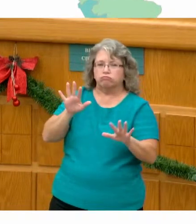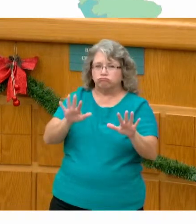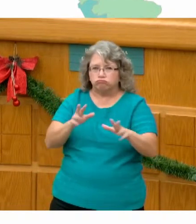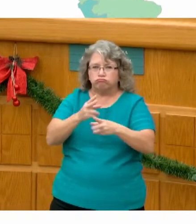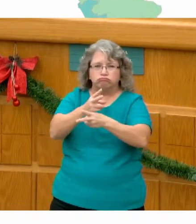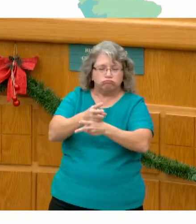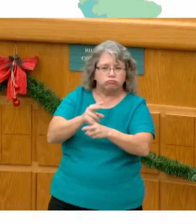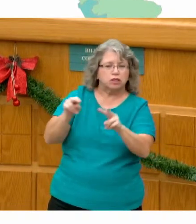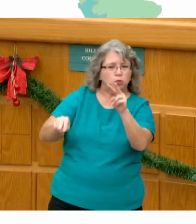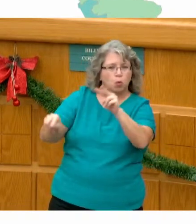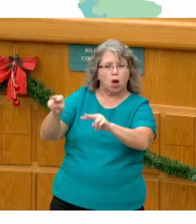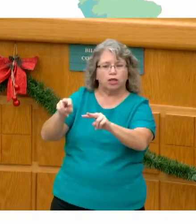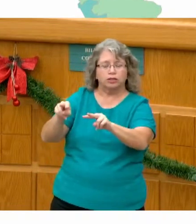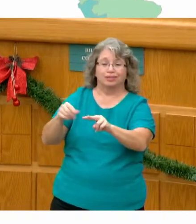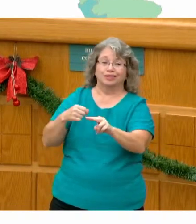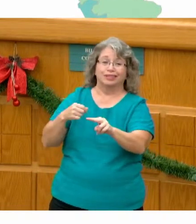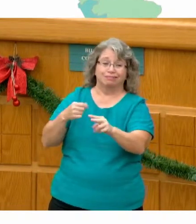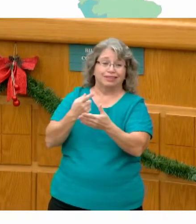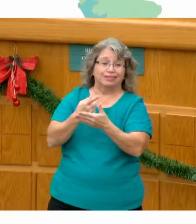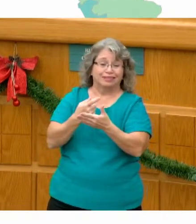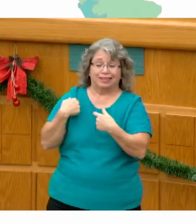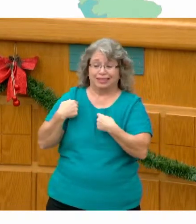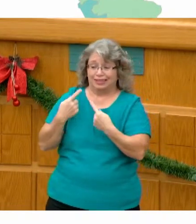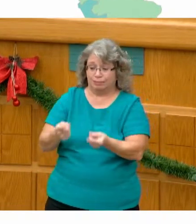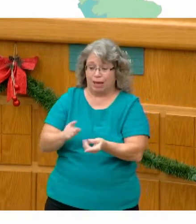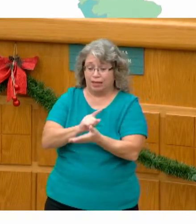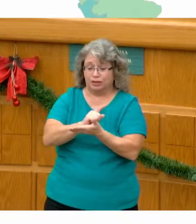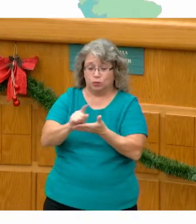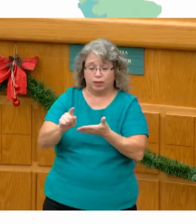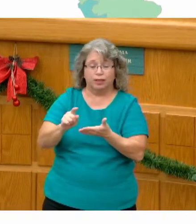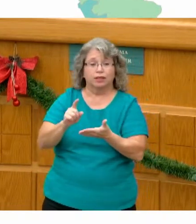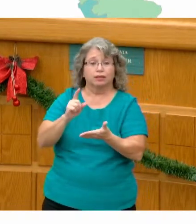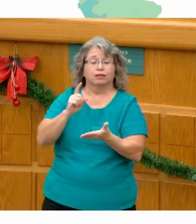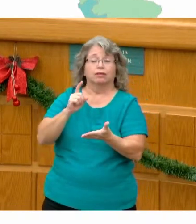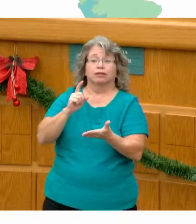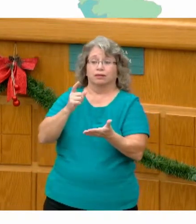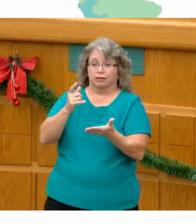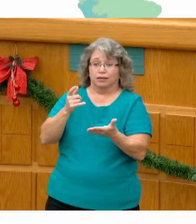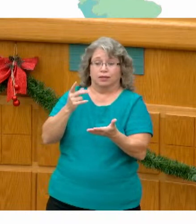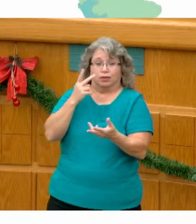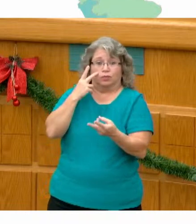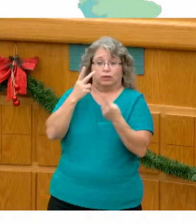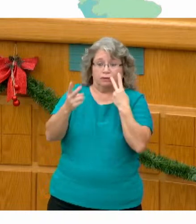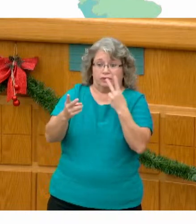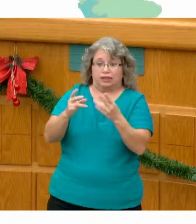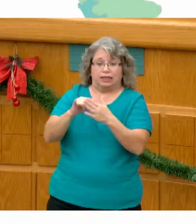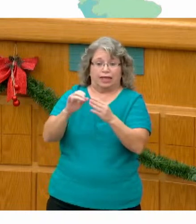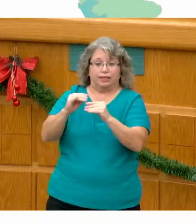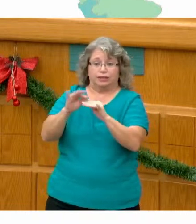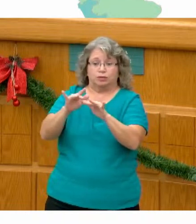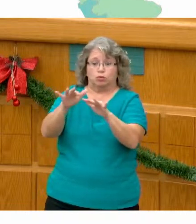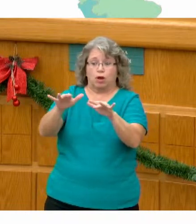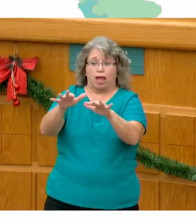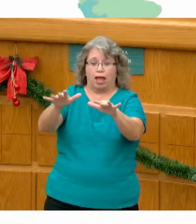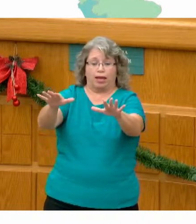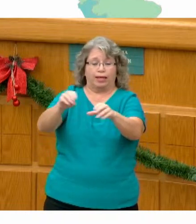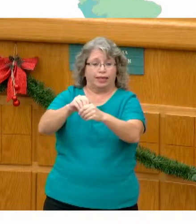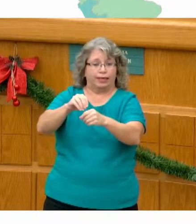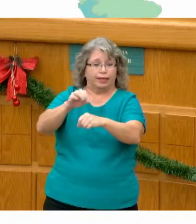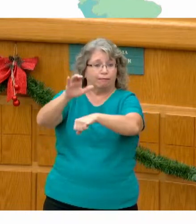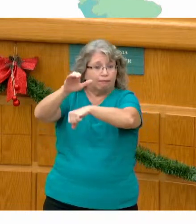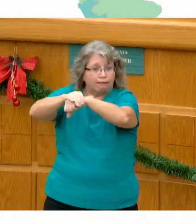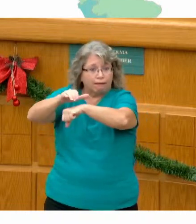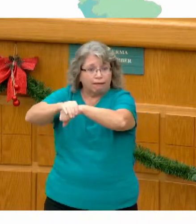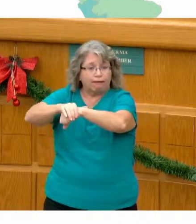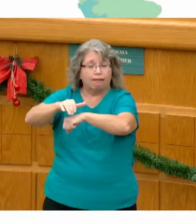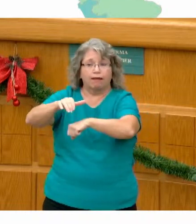the past week, we've watched and see what happens, and Omicron is spreading like crazy in the United Kingdom. In